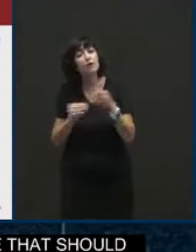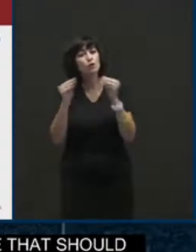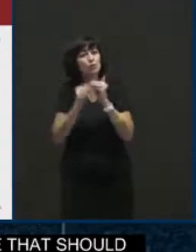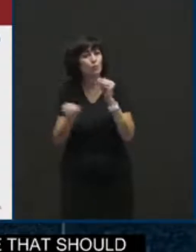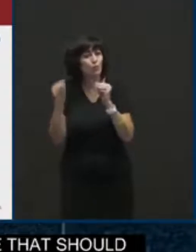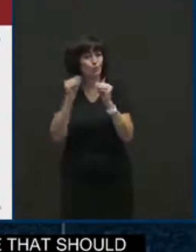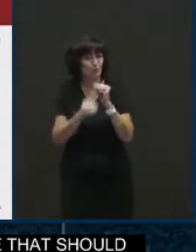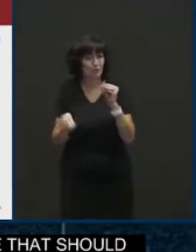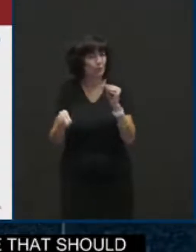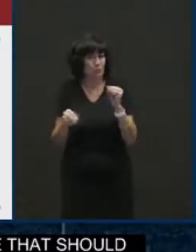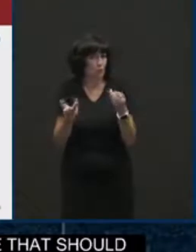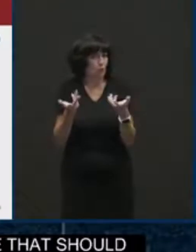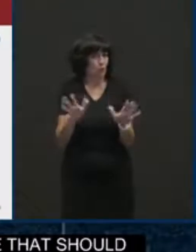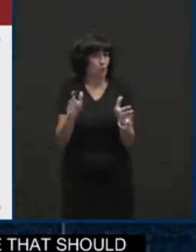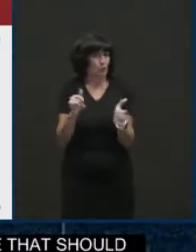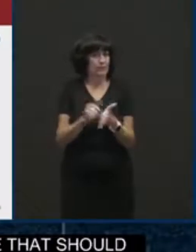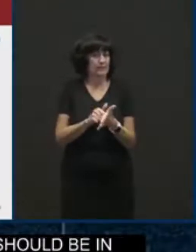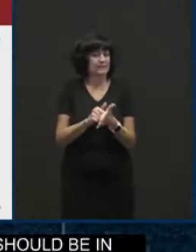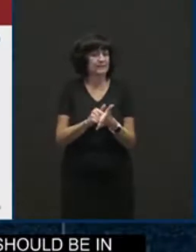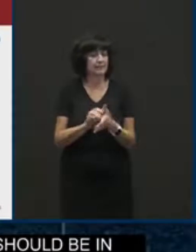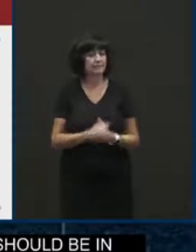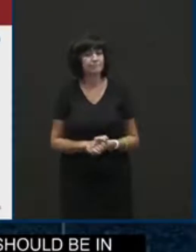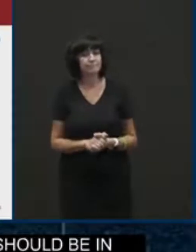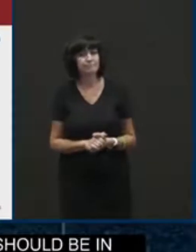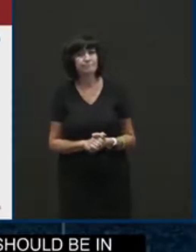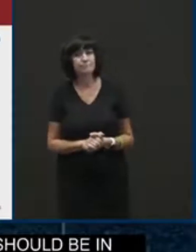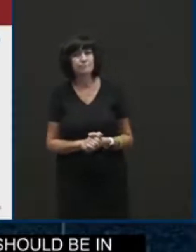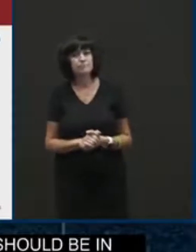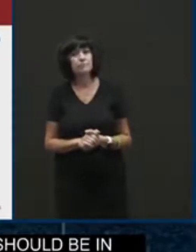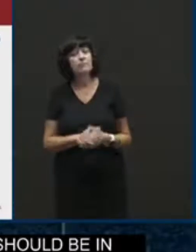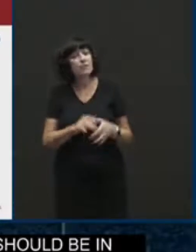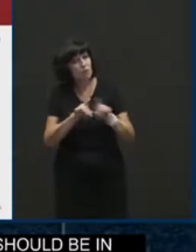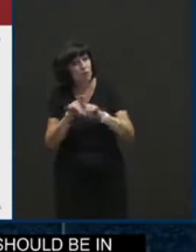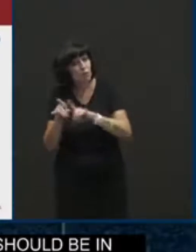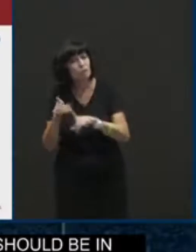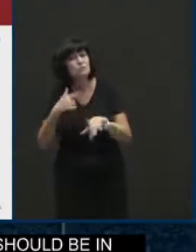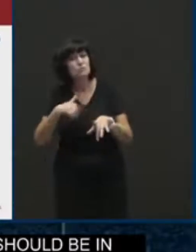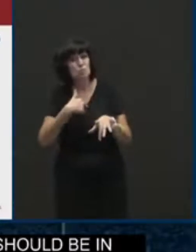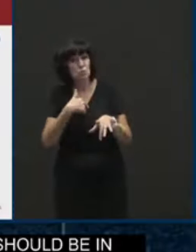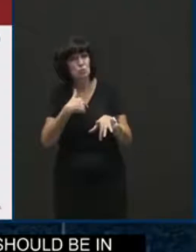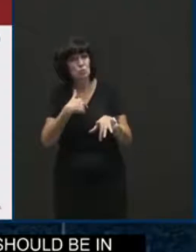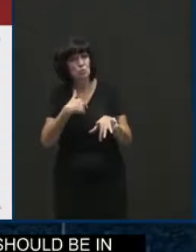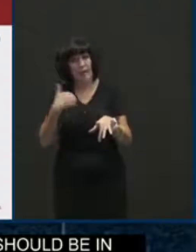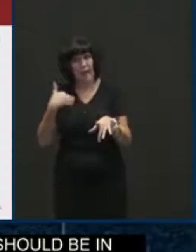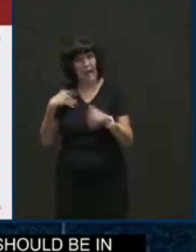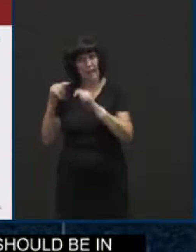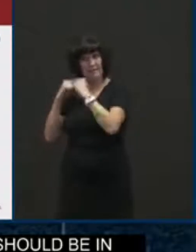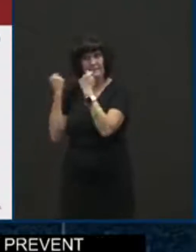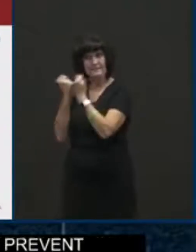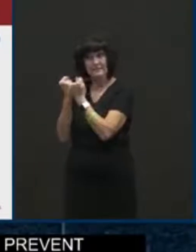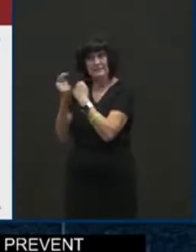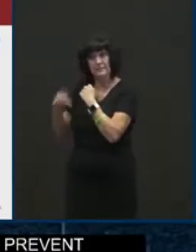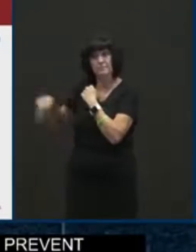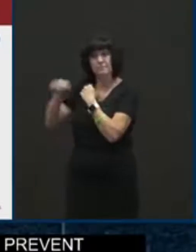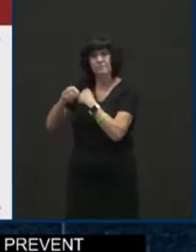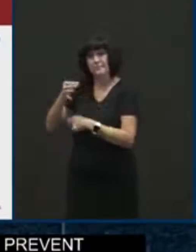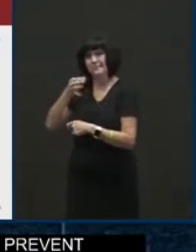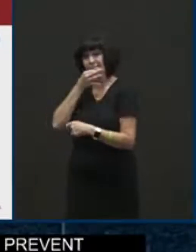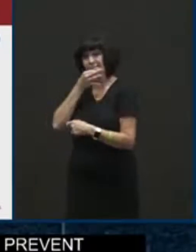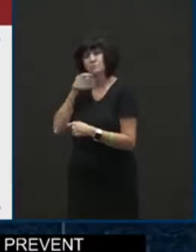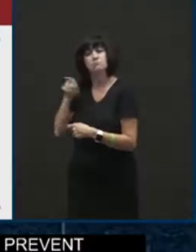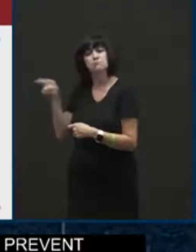spread of infection. We also have a team of epidemiologists who are working